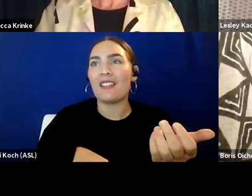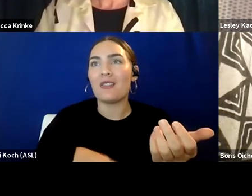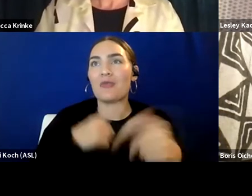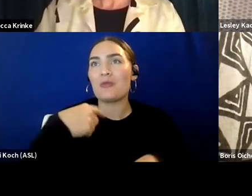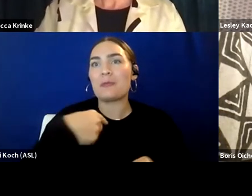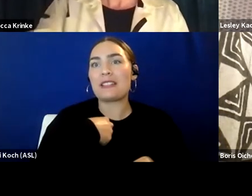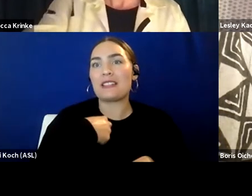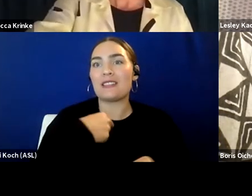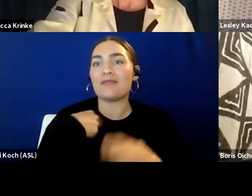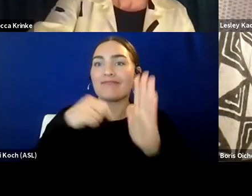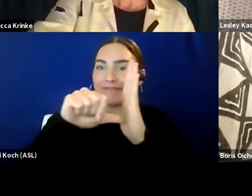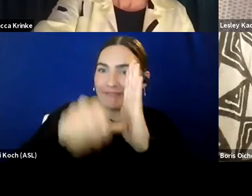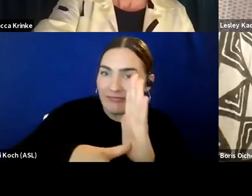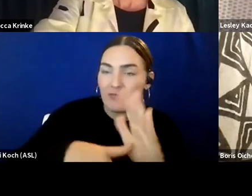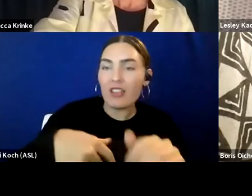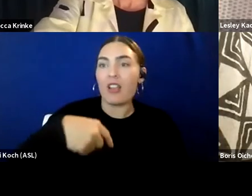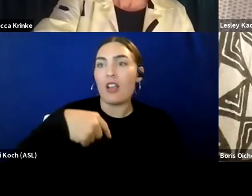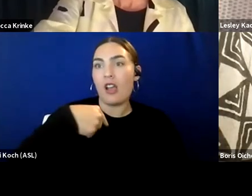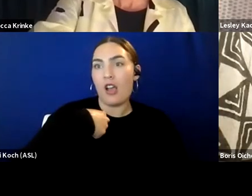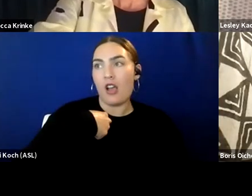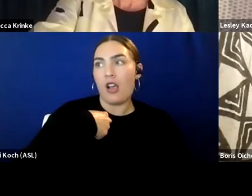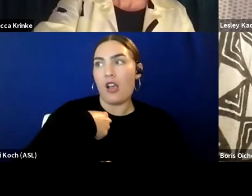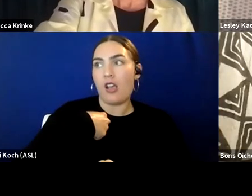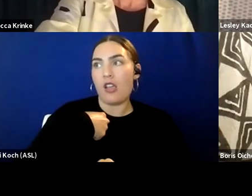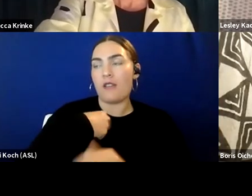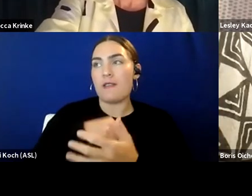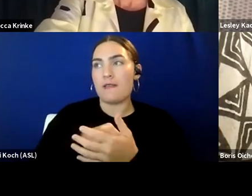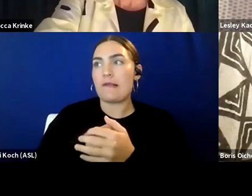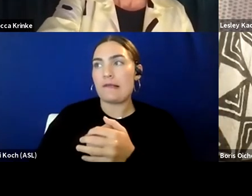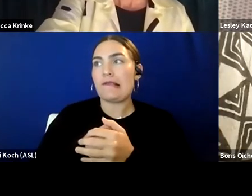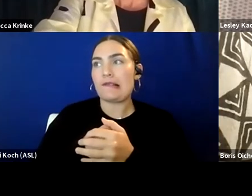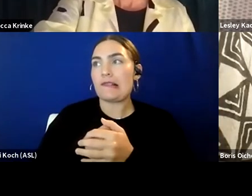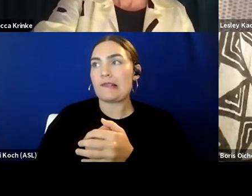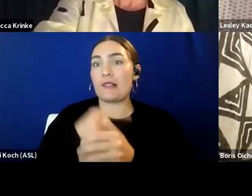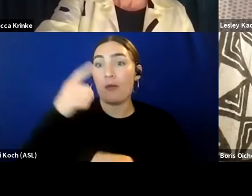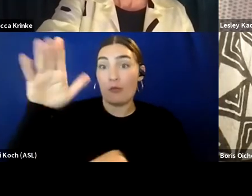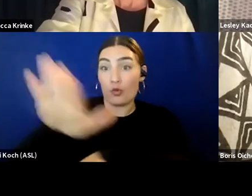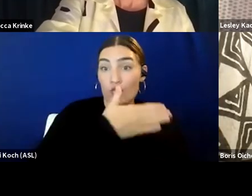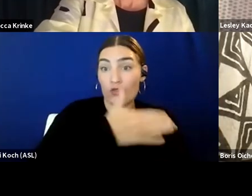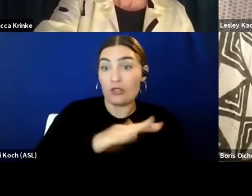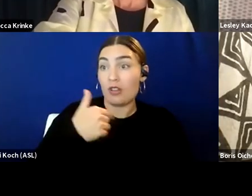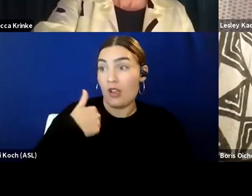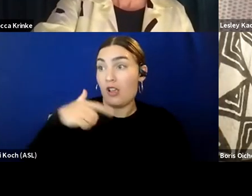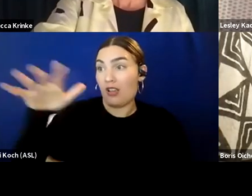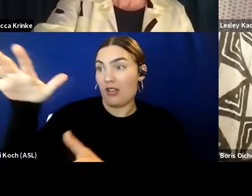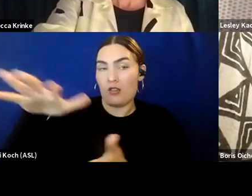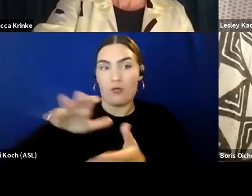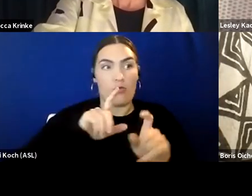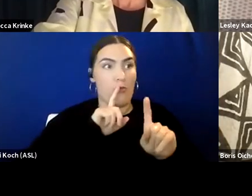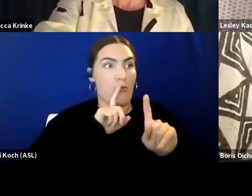again, I mean, I respond to the music and to the musician. So what I can